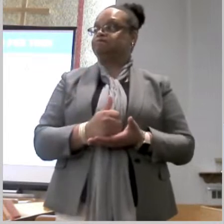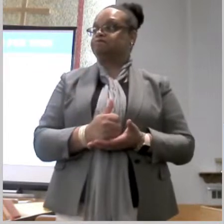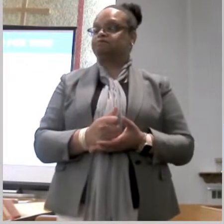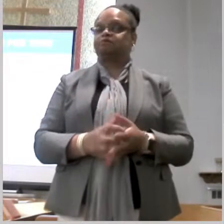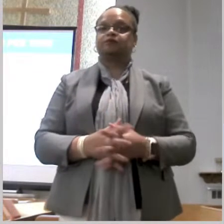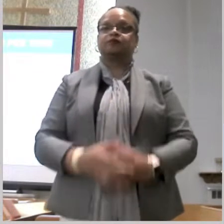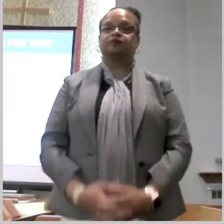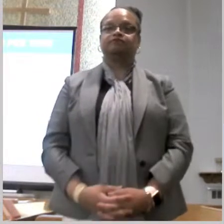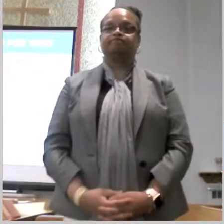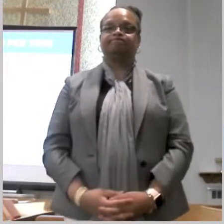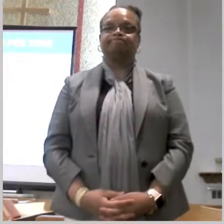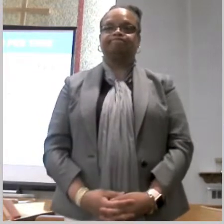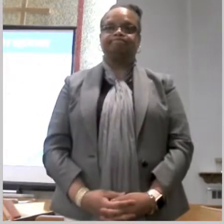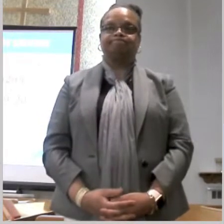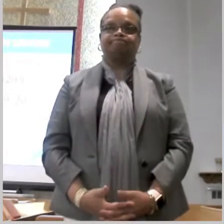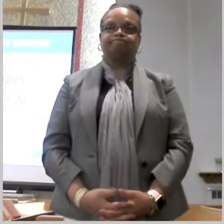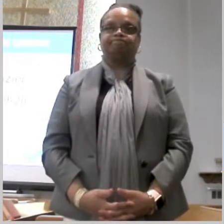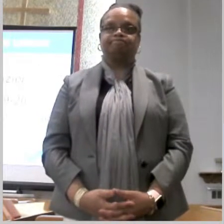Amen.